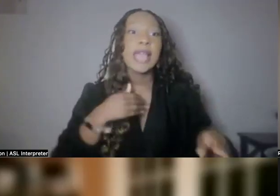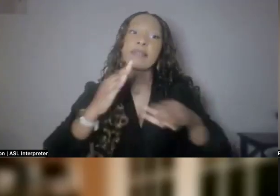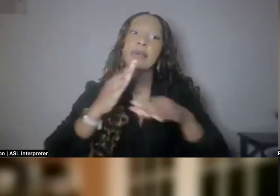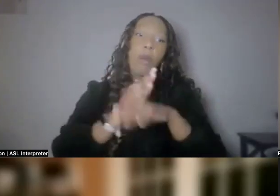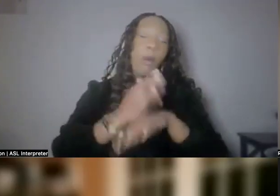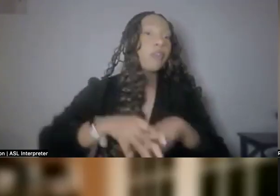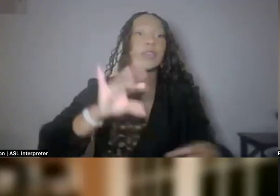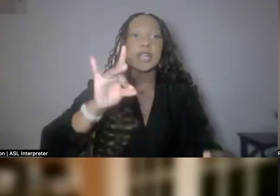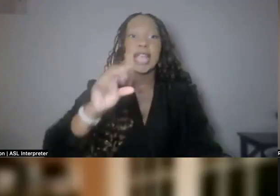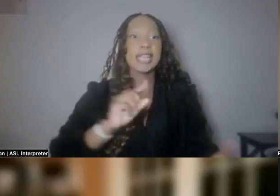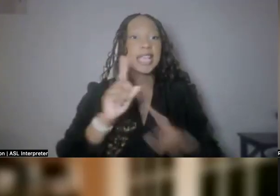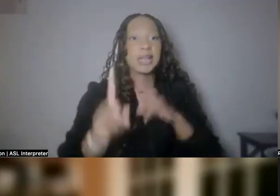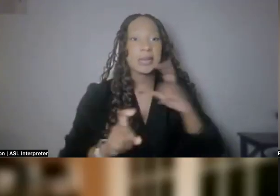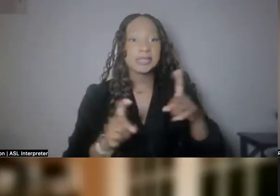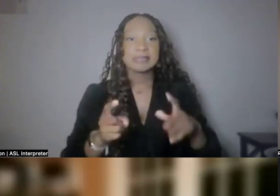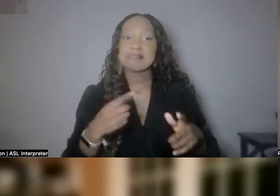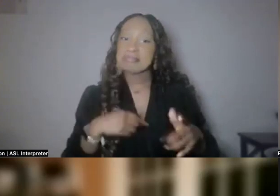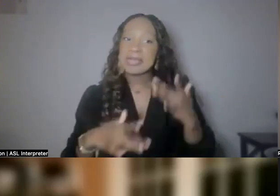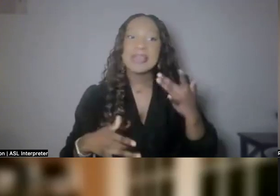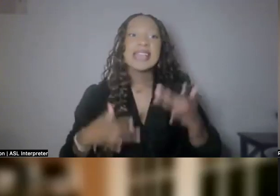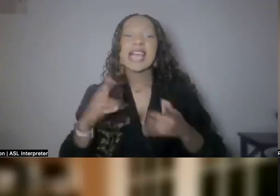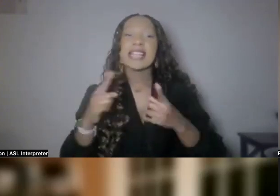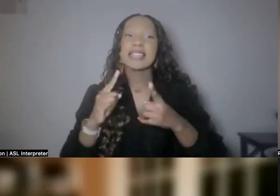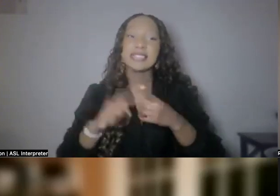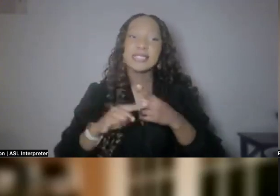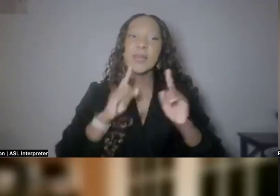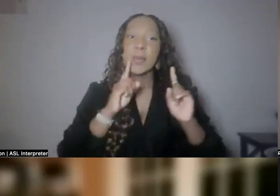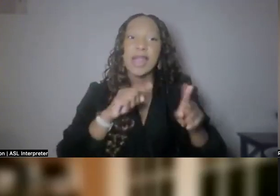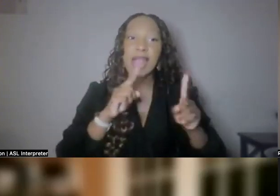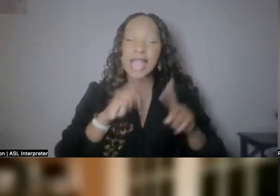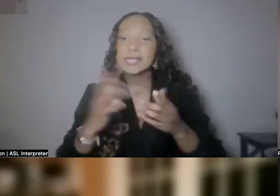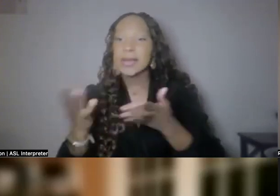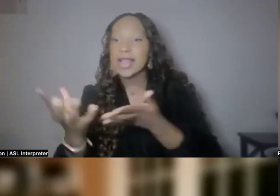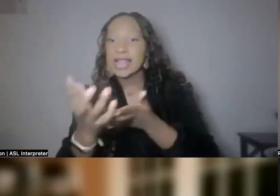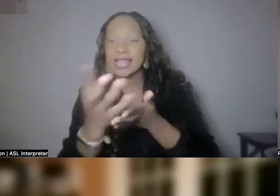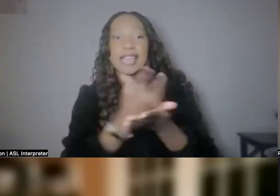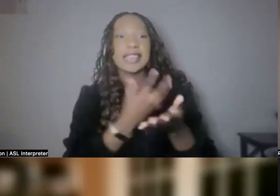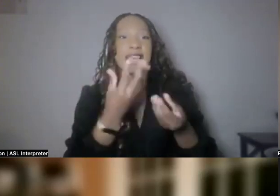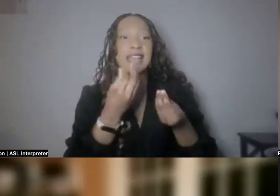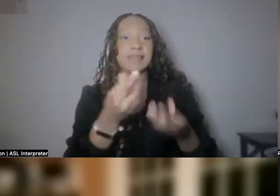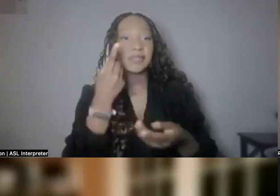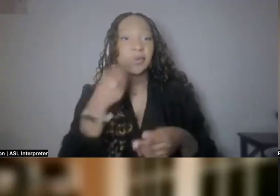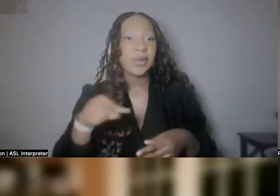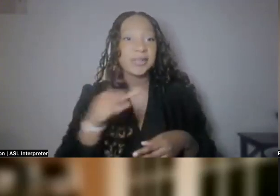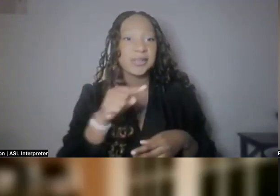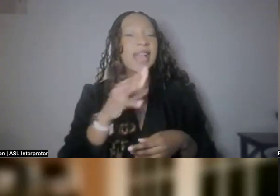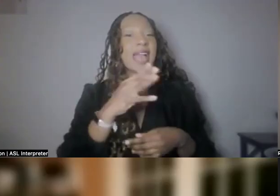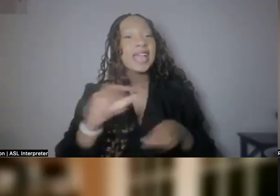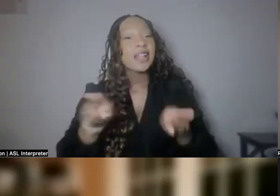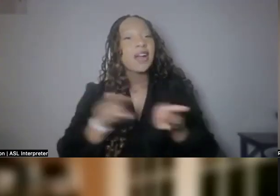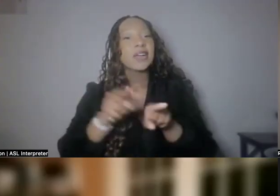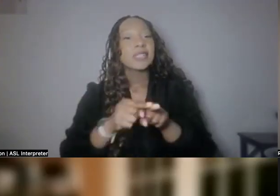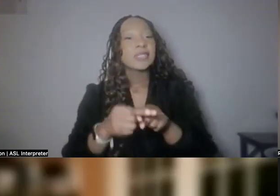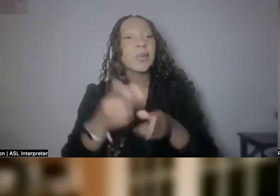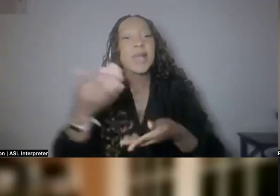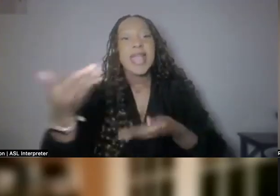in, so we're excited to aggregate those together and get this information out to you, and equally so to invite you to the